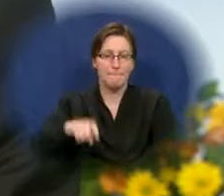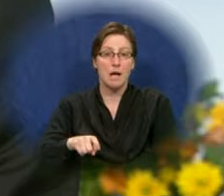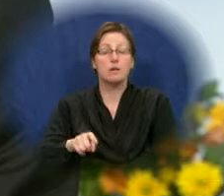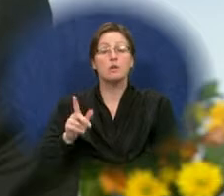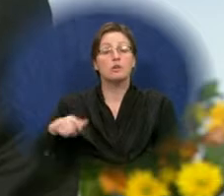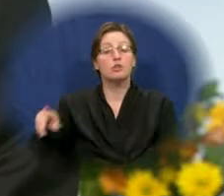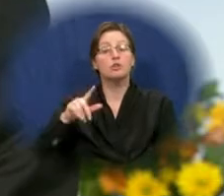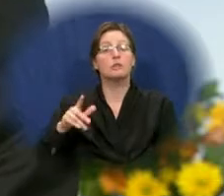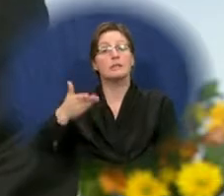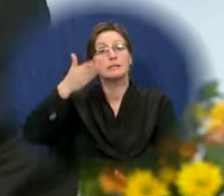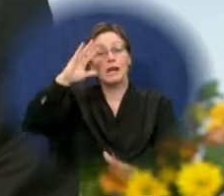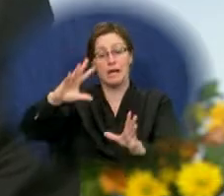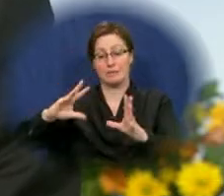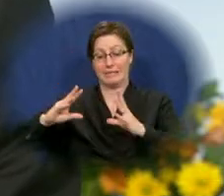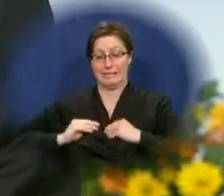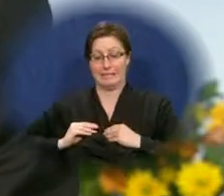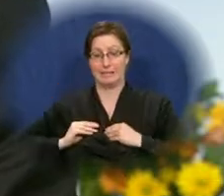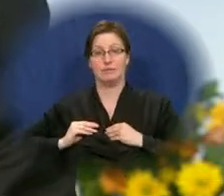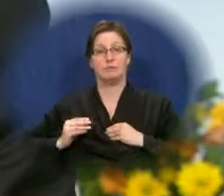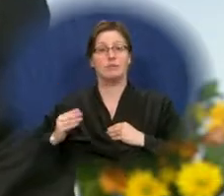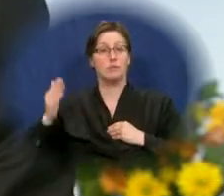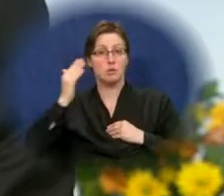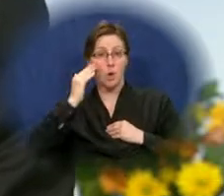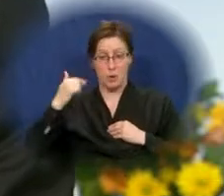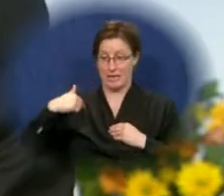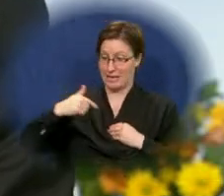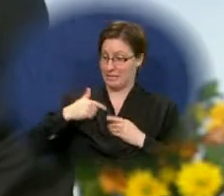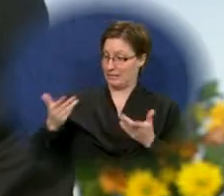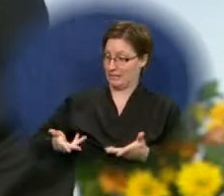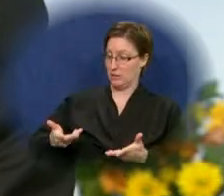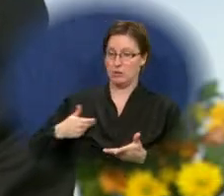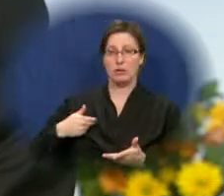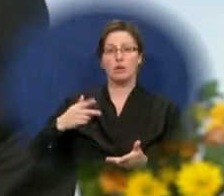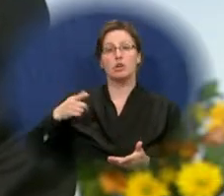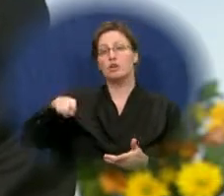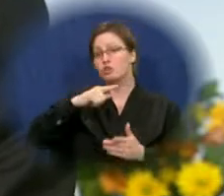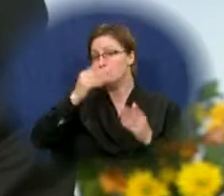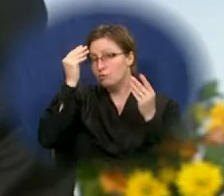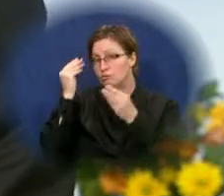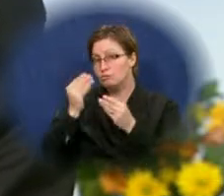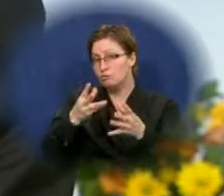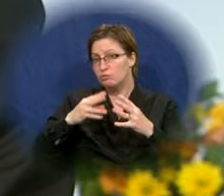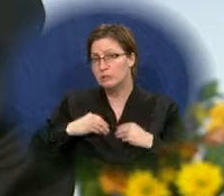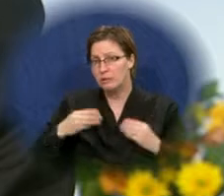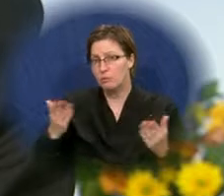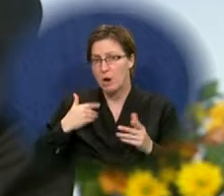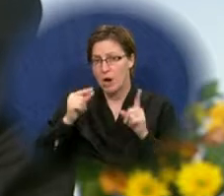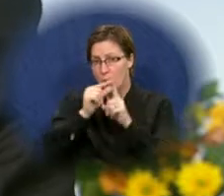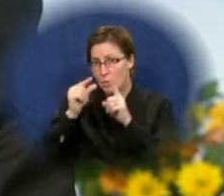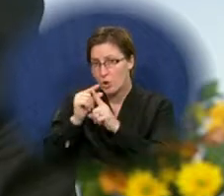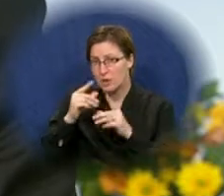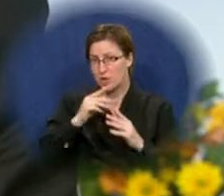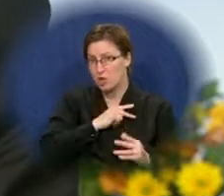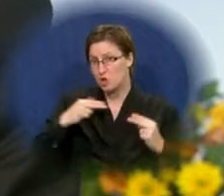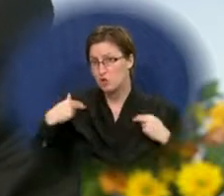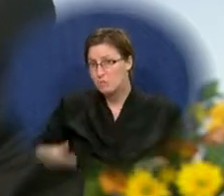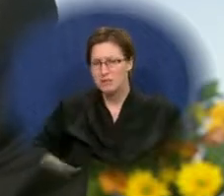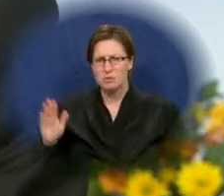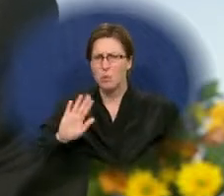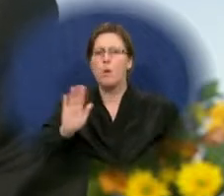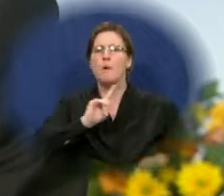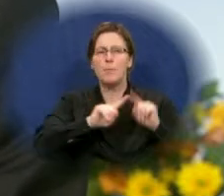the word of God from hearing us, you received not a human word, but, as it truly is, the word of